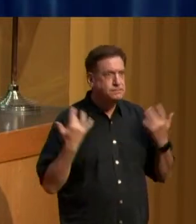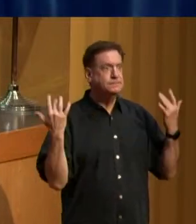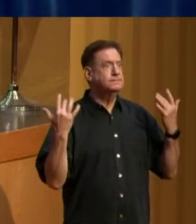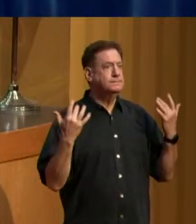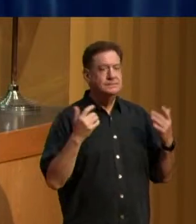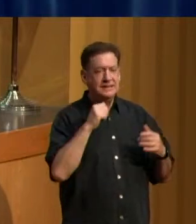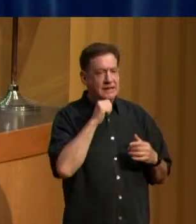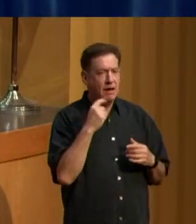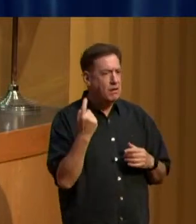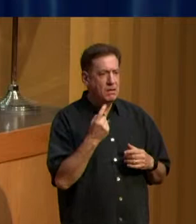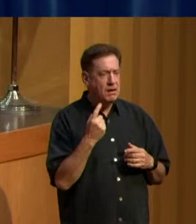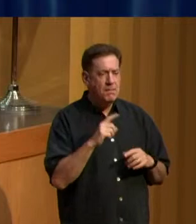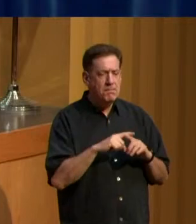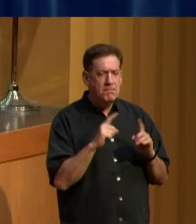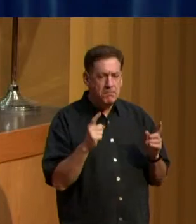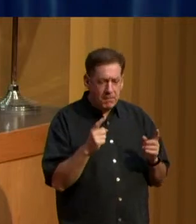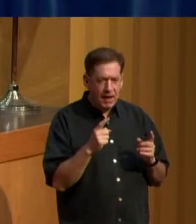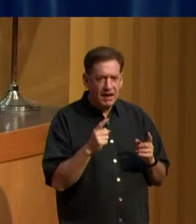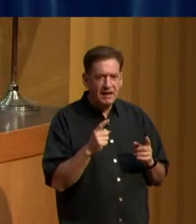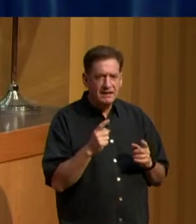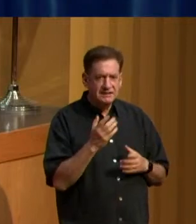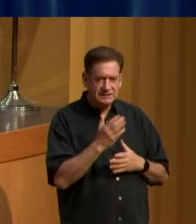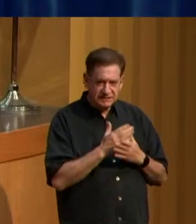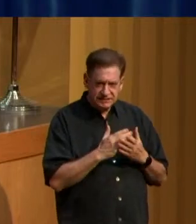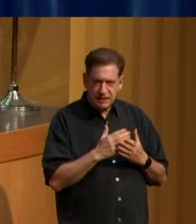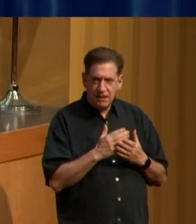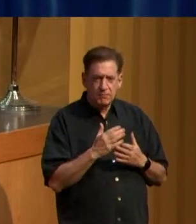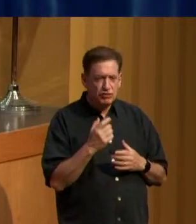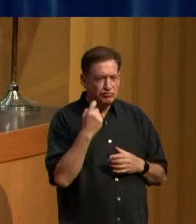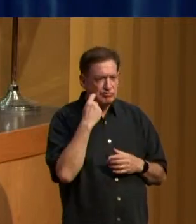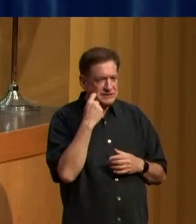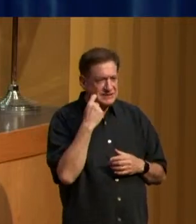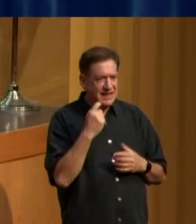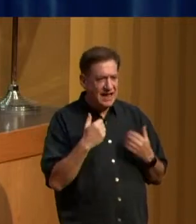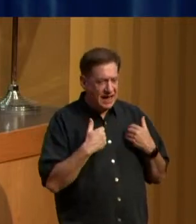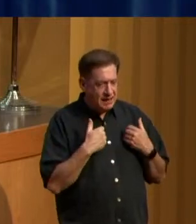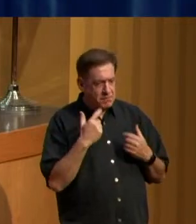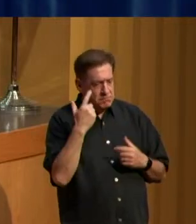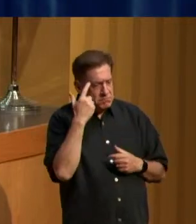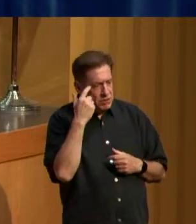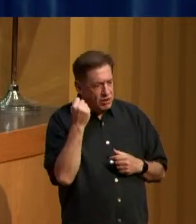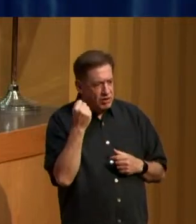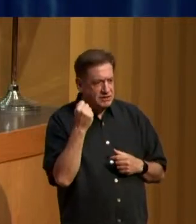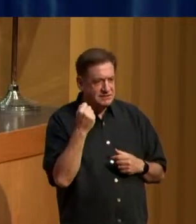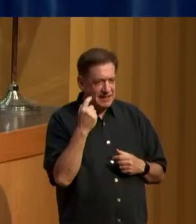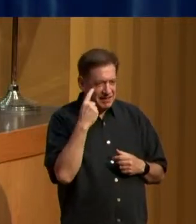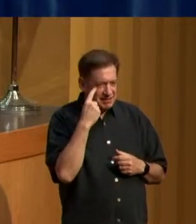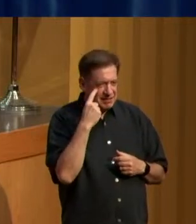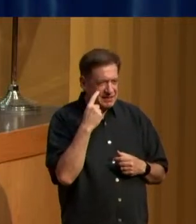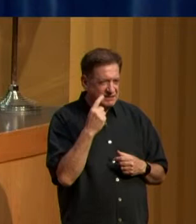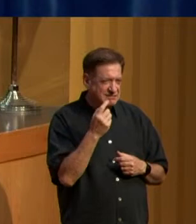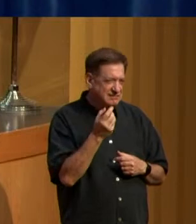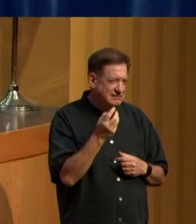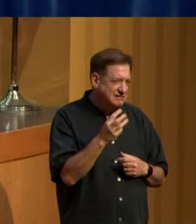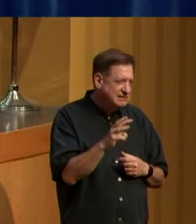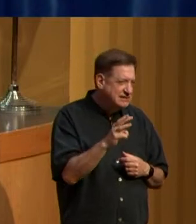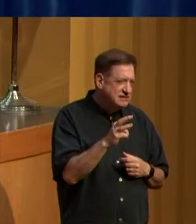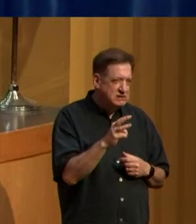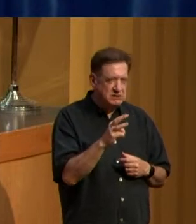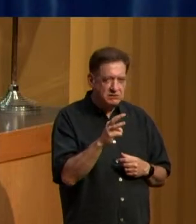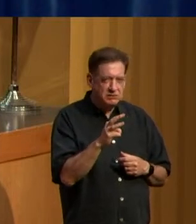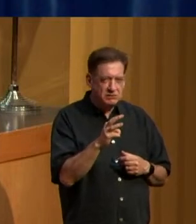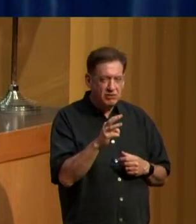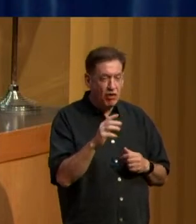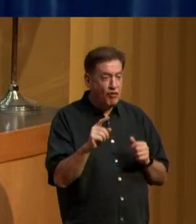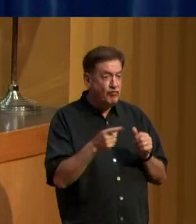but some of that was due to a few injuries that we had. Some of that was due to the fact that I think 16 of our first 18 conference games